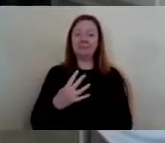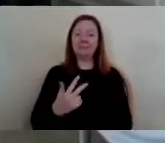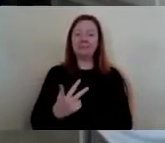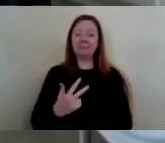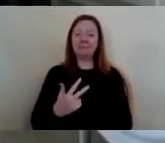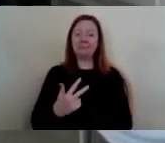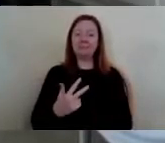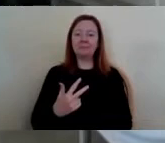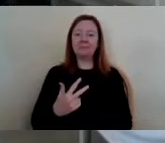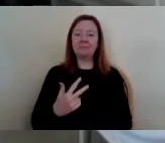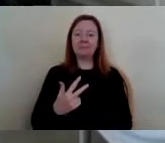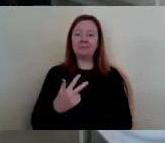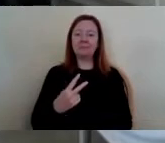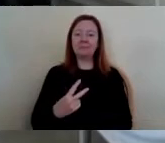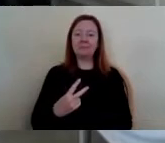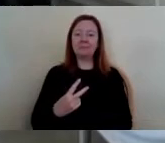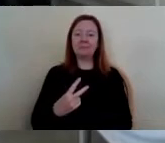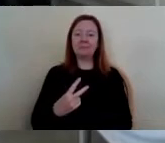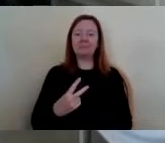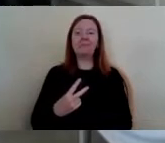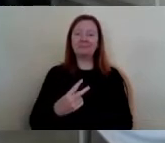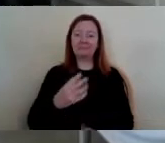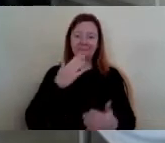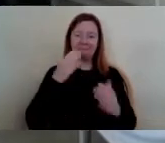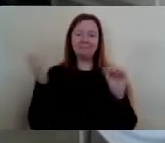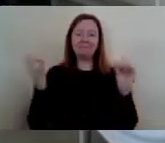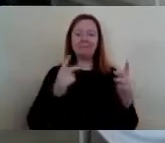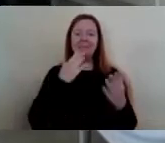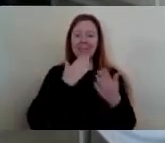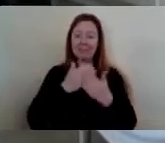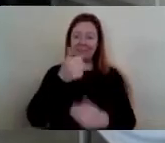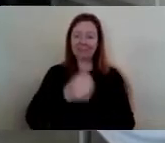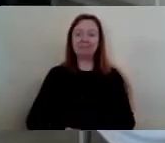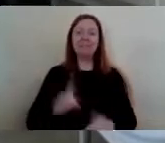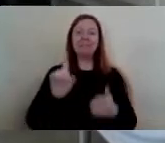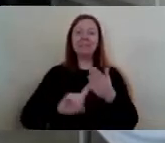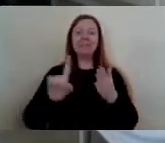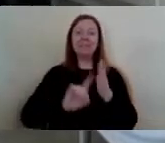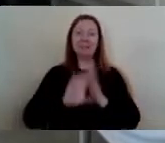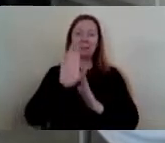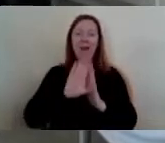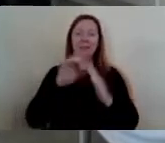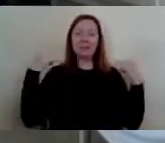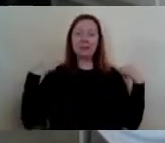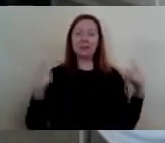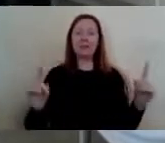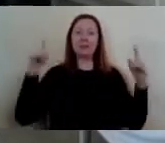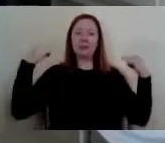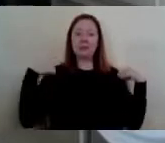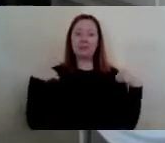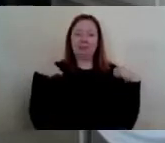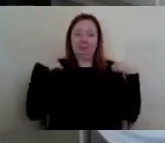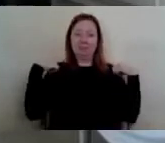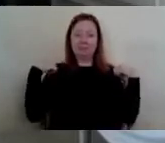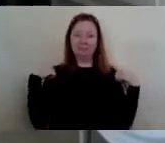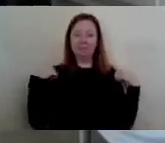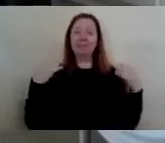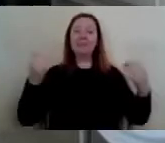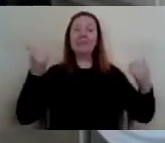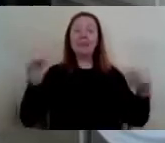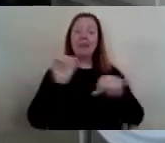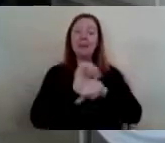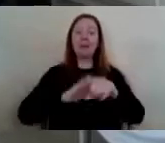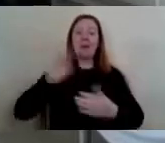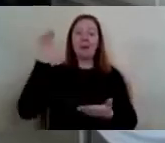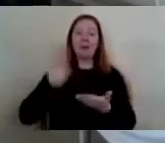5, 4, 3, 2, and back to the center. Good, check your posture. Roll those shoulders back. All right, we are going to work on that